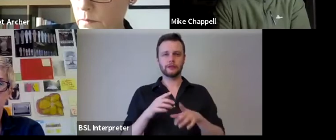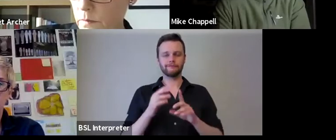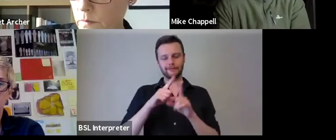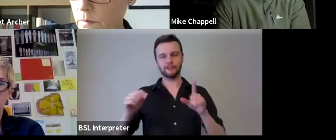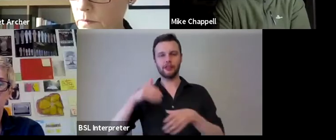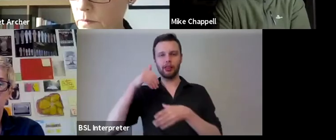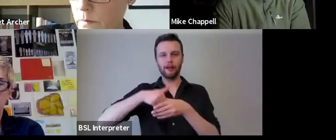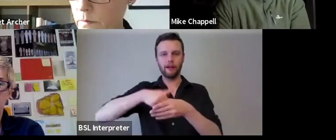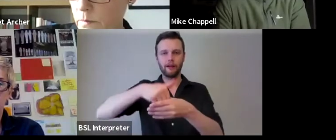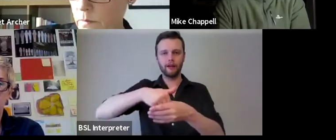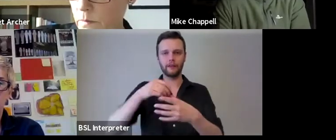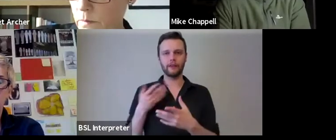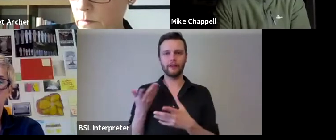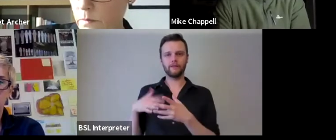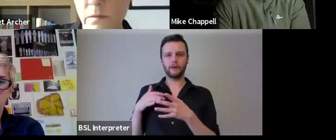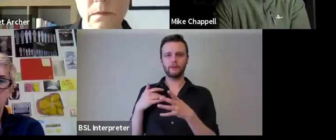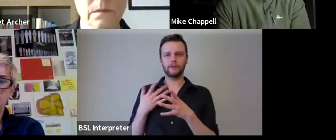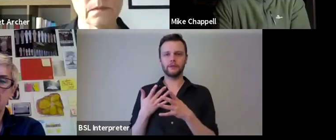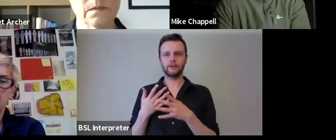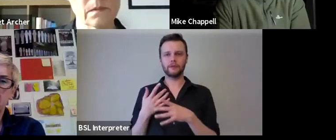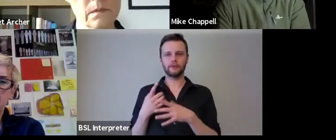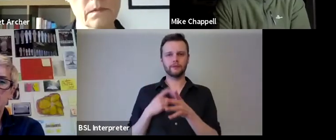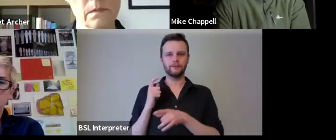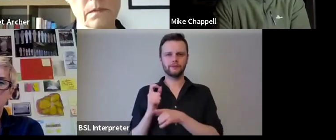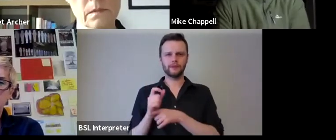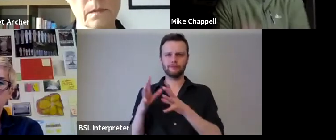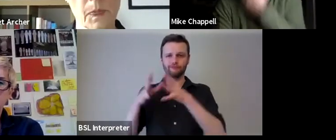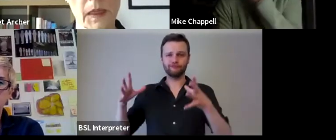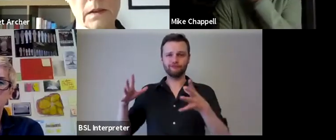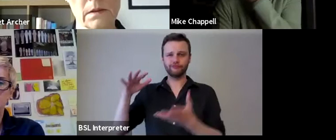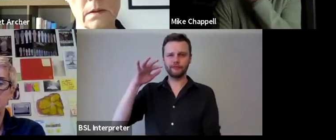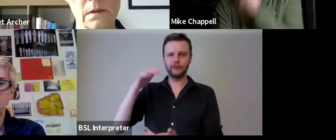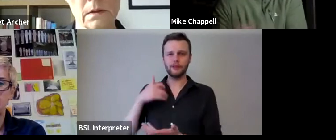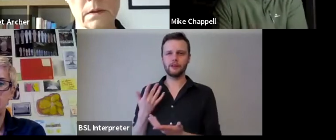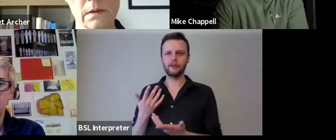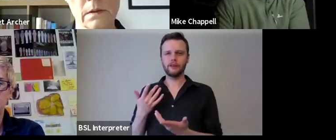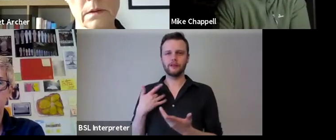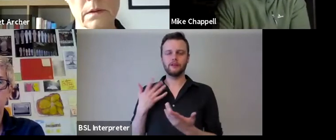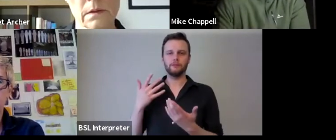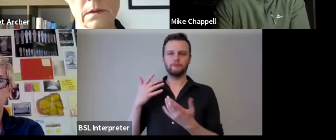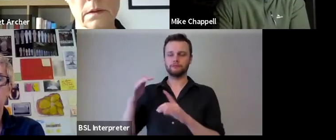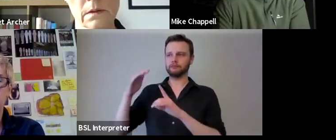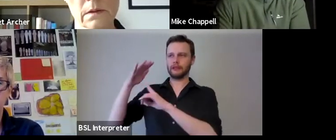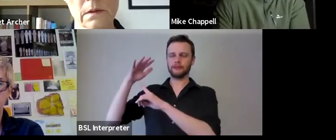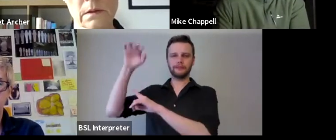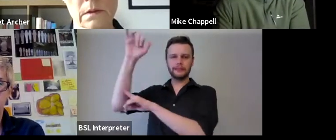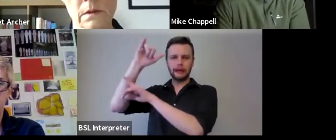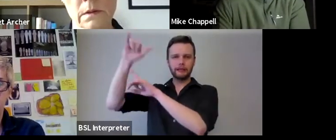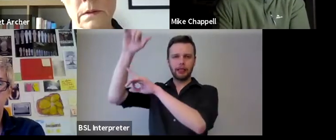They're retrieved from this sort of accidental megastructure, which is like comprising of orbiting satellites, synthetic